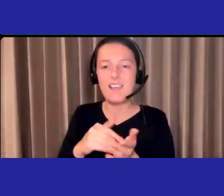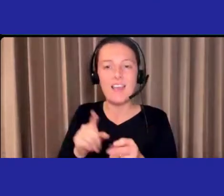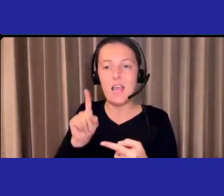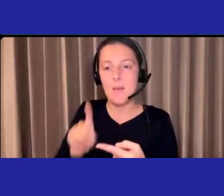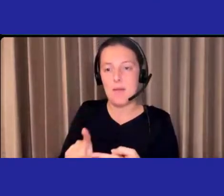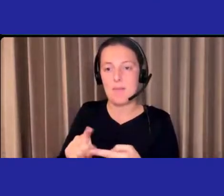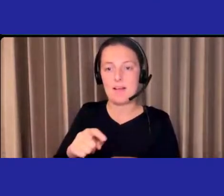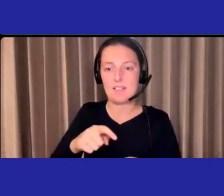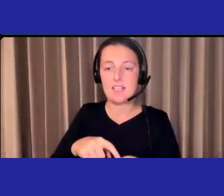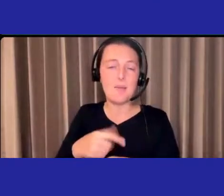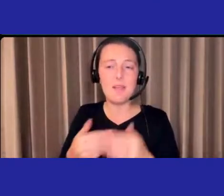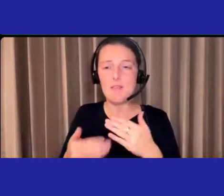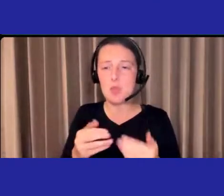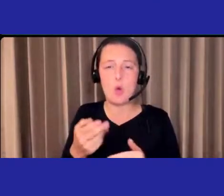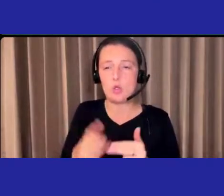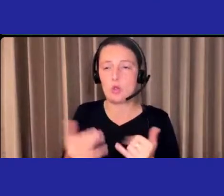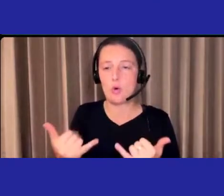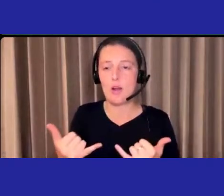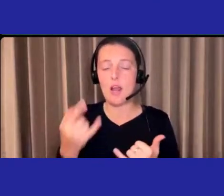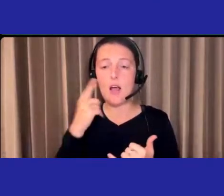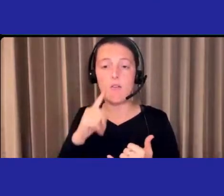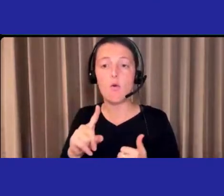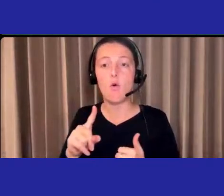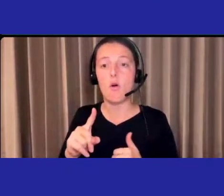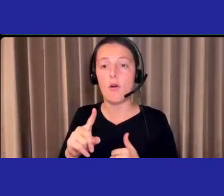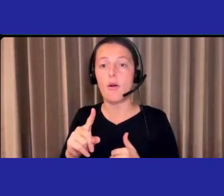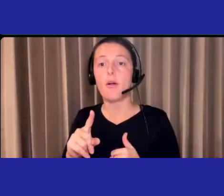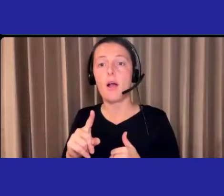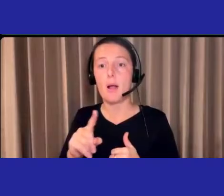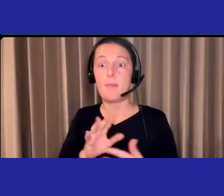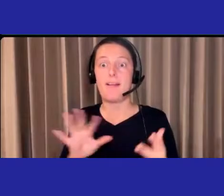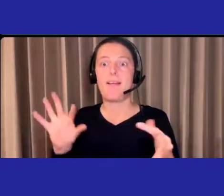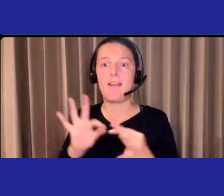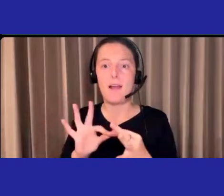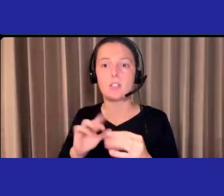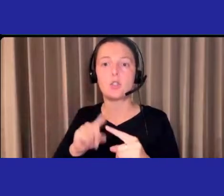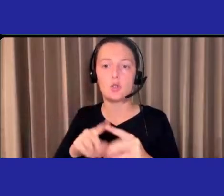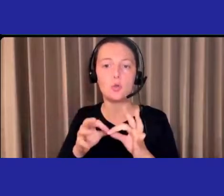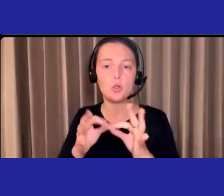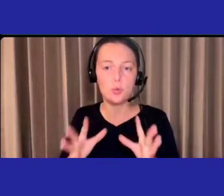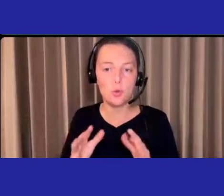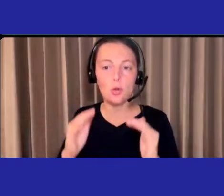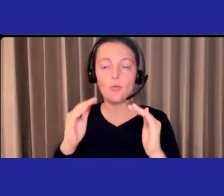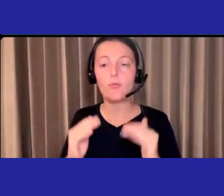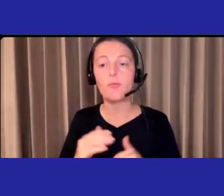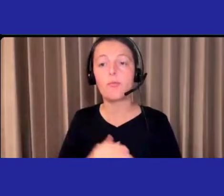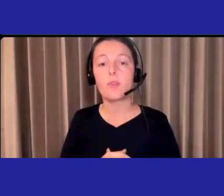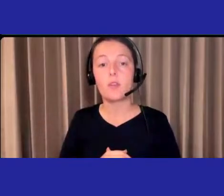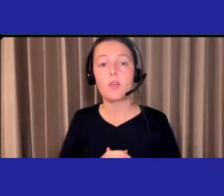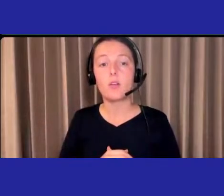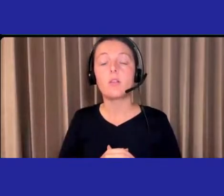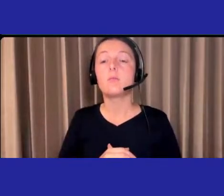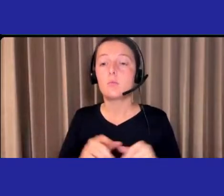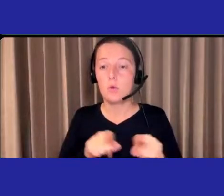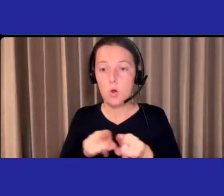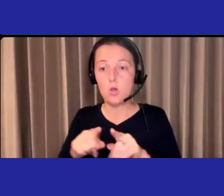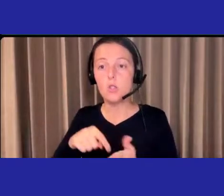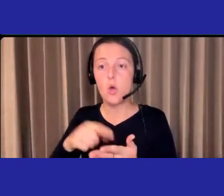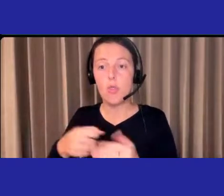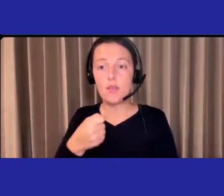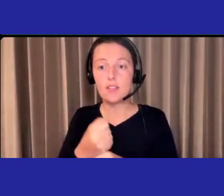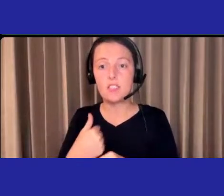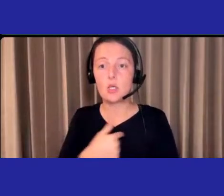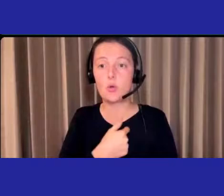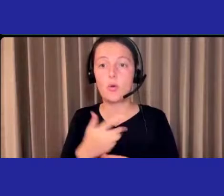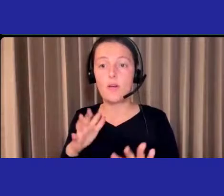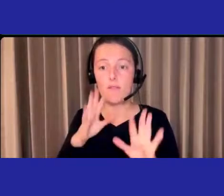to actually connect to an interpreter. In addition to that, This year, we have also focused on written